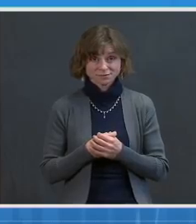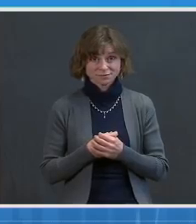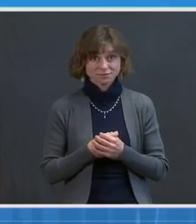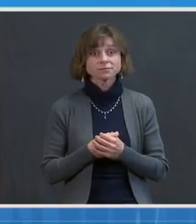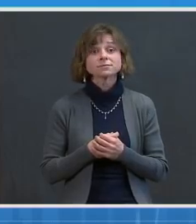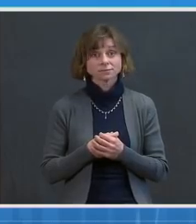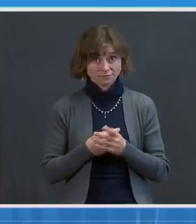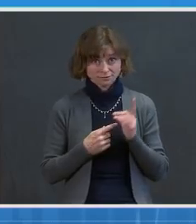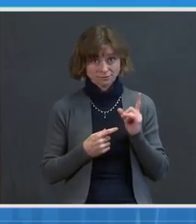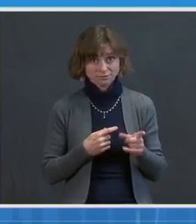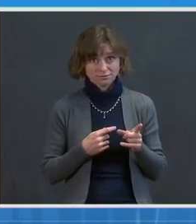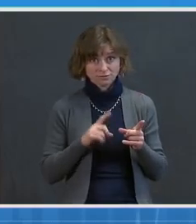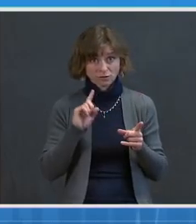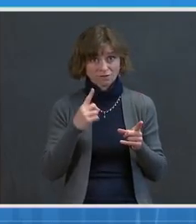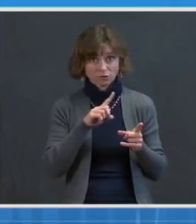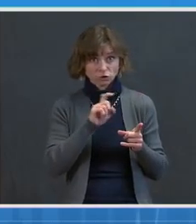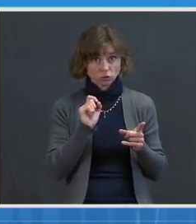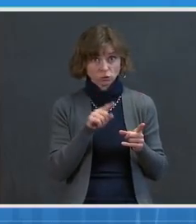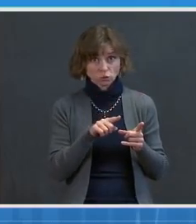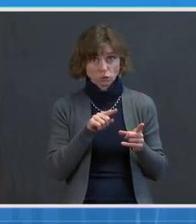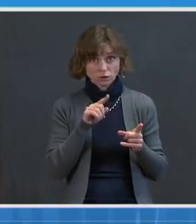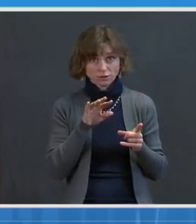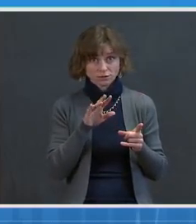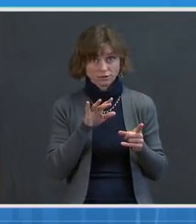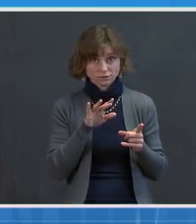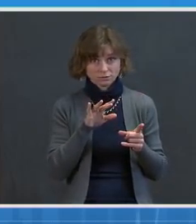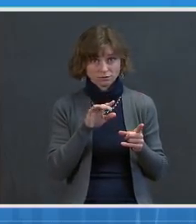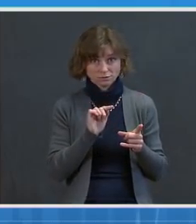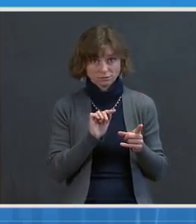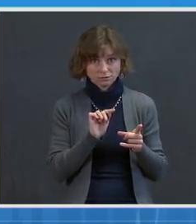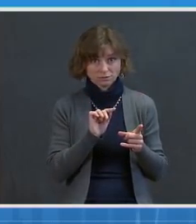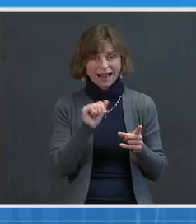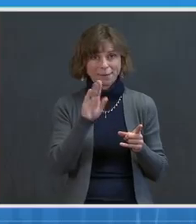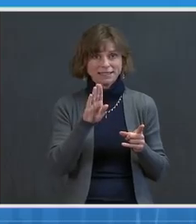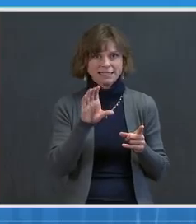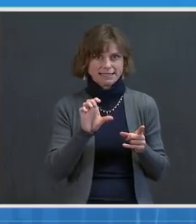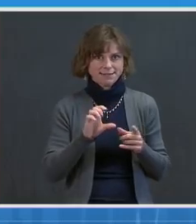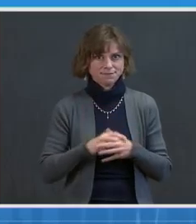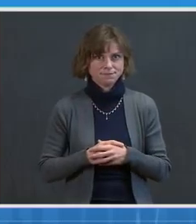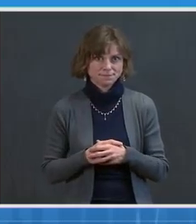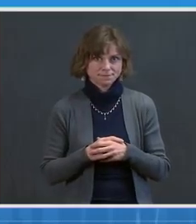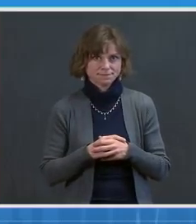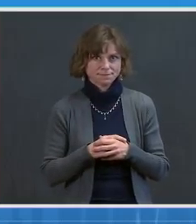Great. First question, we will go to Cheyenne Haslett at ABC.